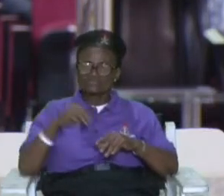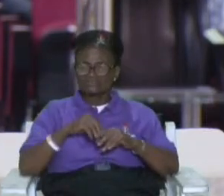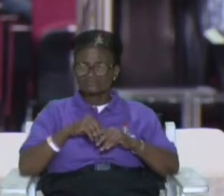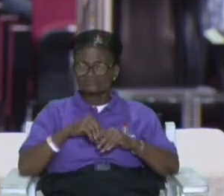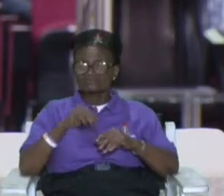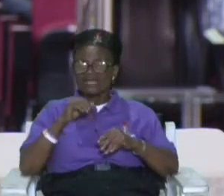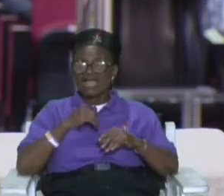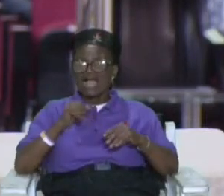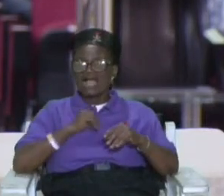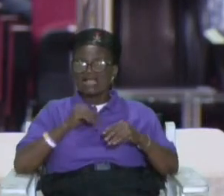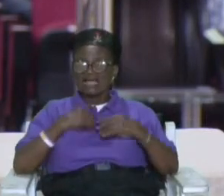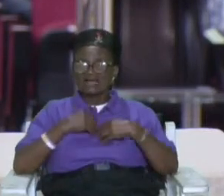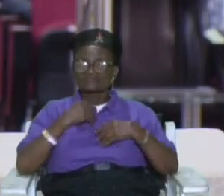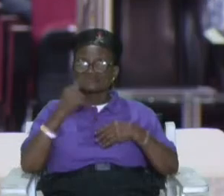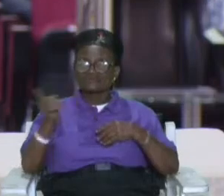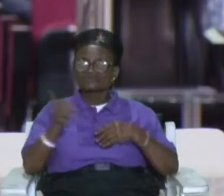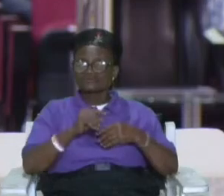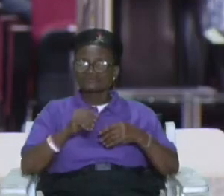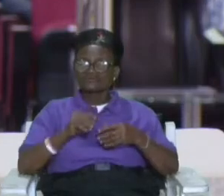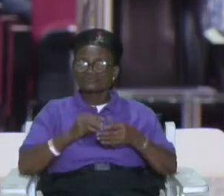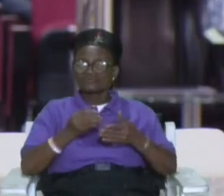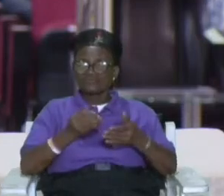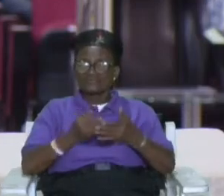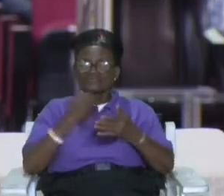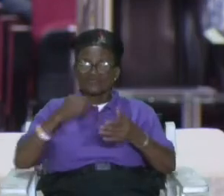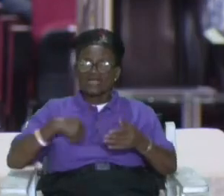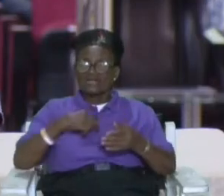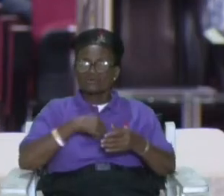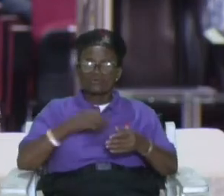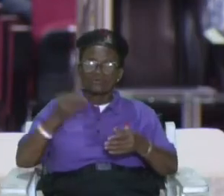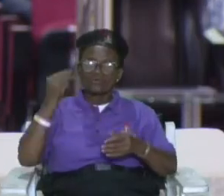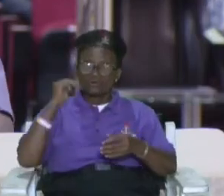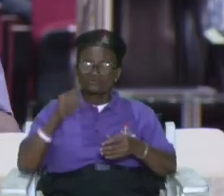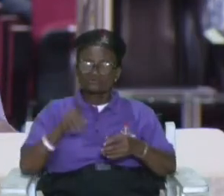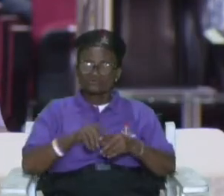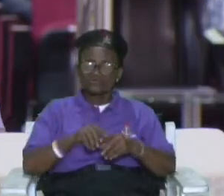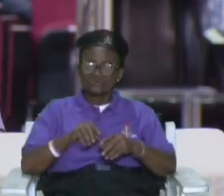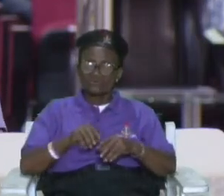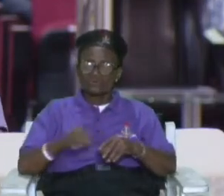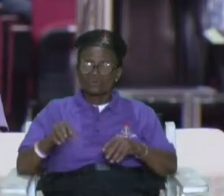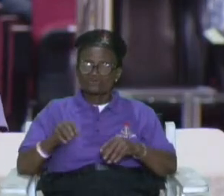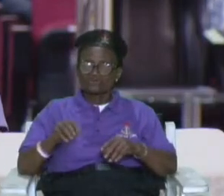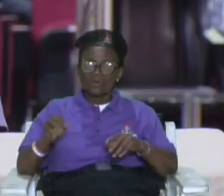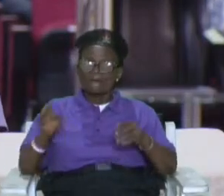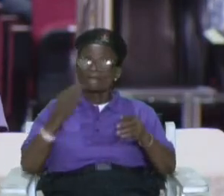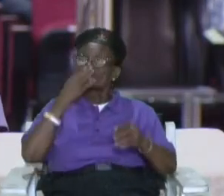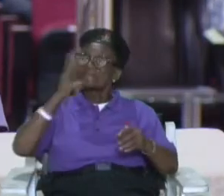I've told you before, I was so bad that if I were Jesus Christ, I wouldn't save Adeboye.